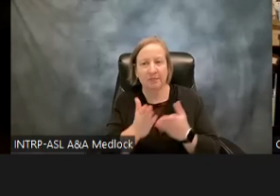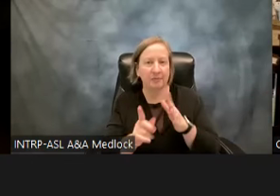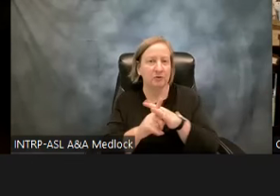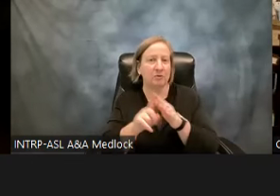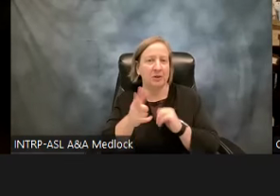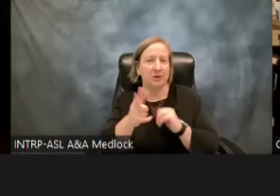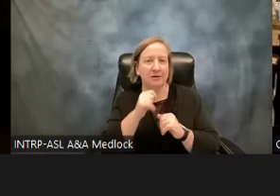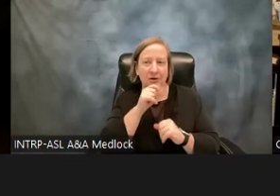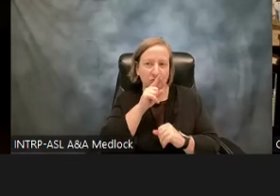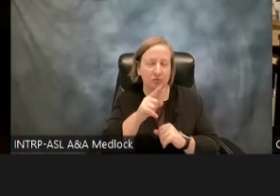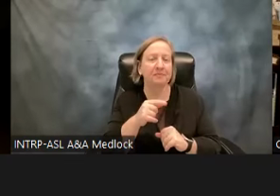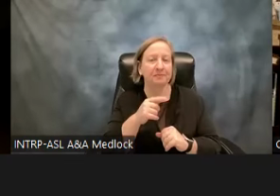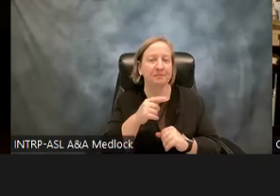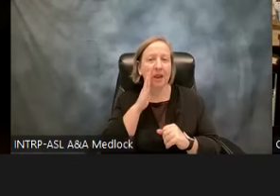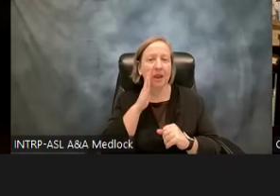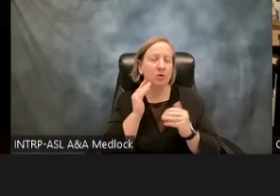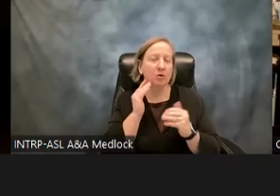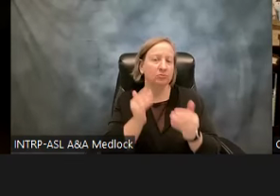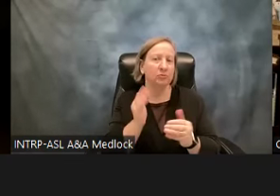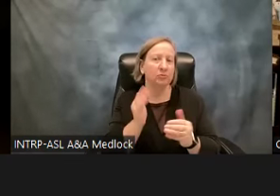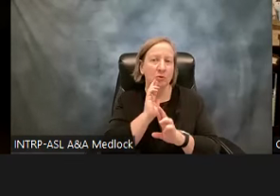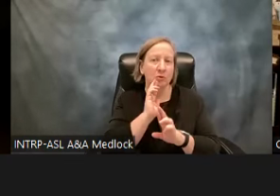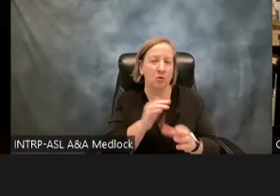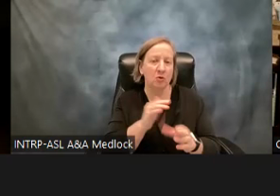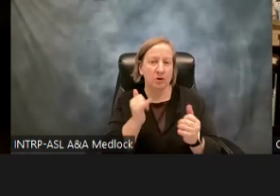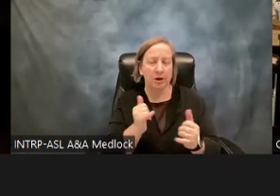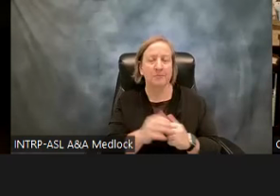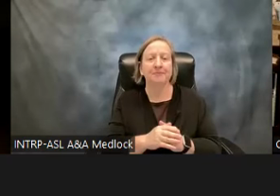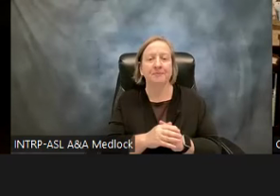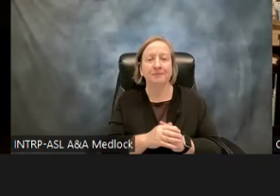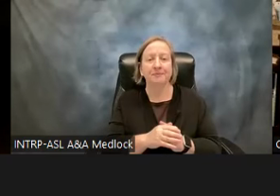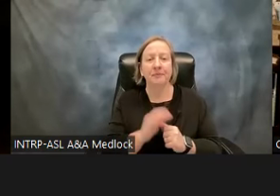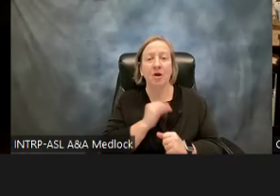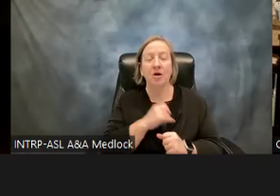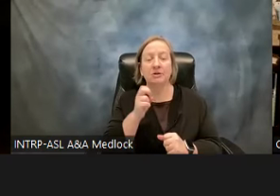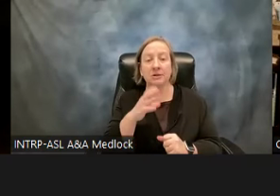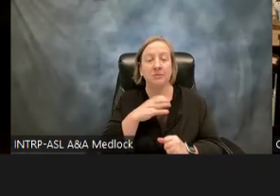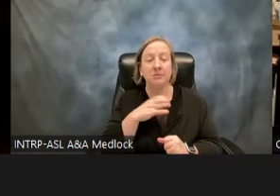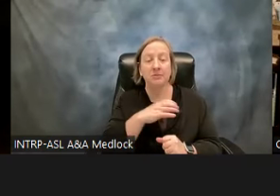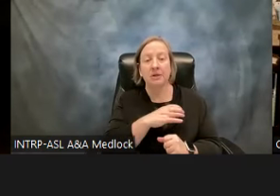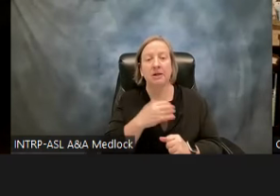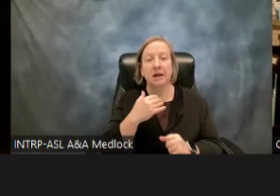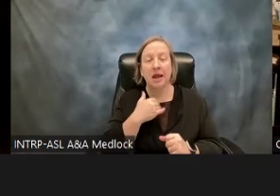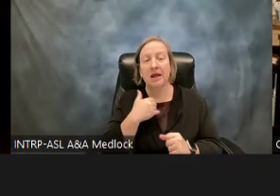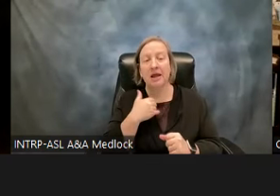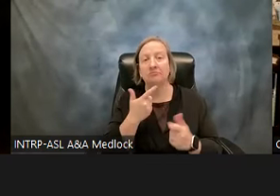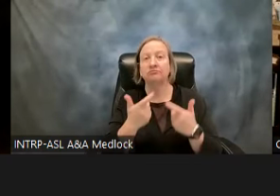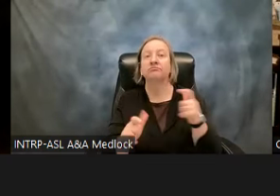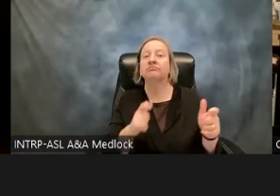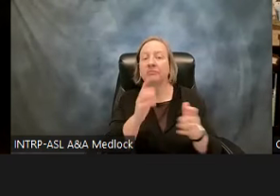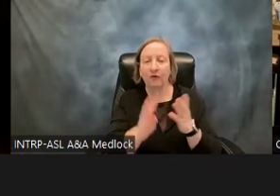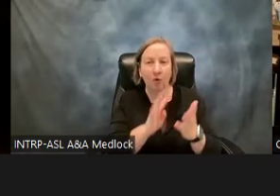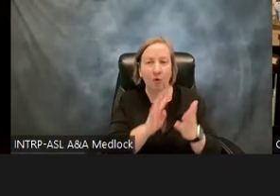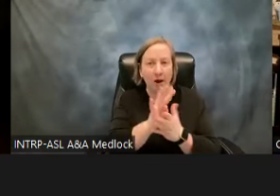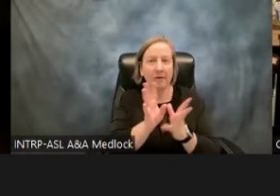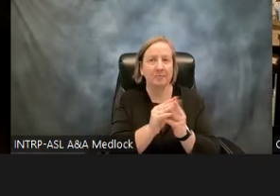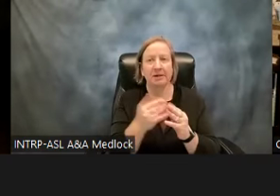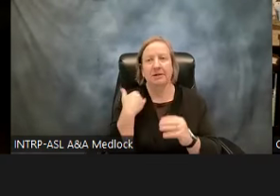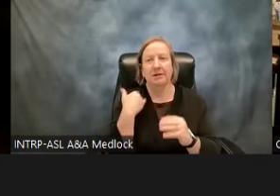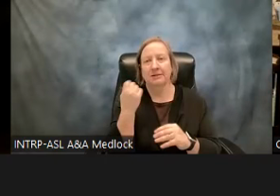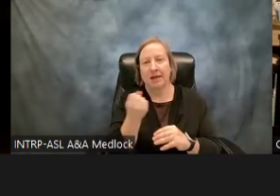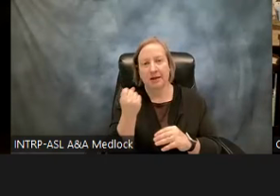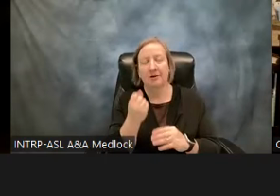that. So I'm going to give this report right now. So our subcommittee had a marathon 4-hour meeting on Saturday, and thank you to everybody